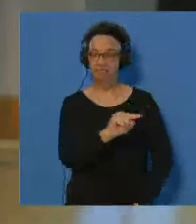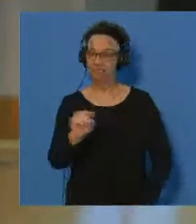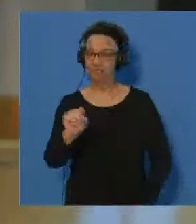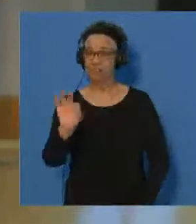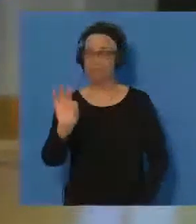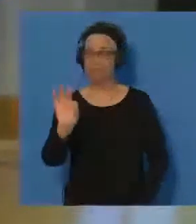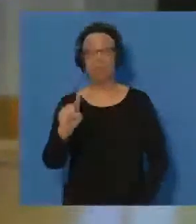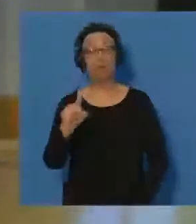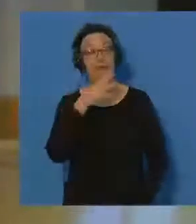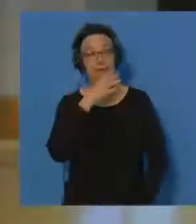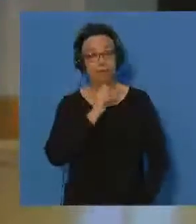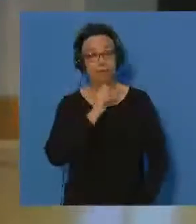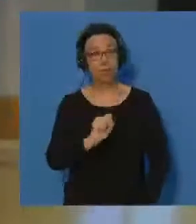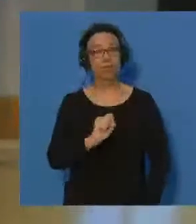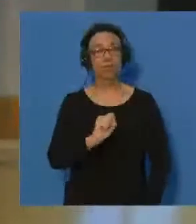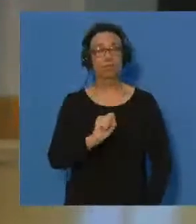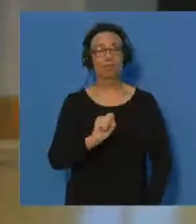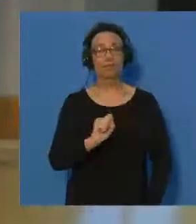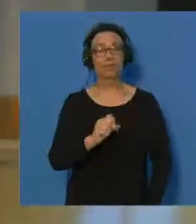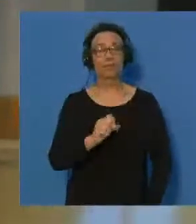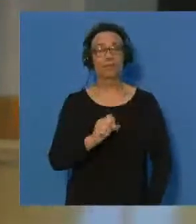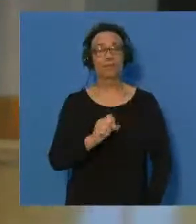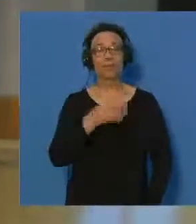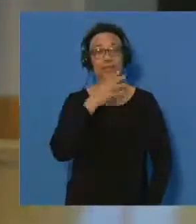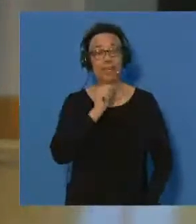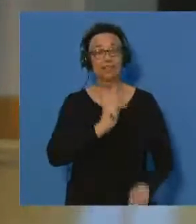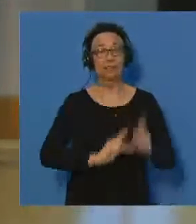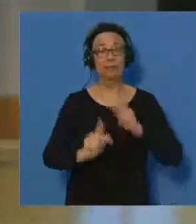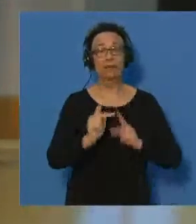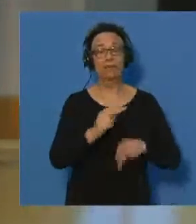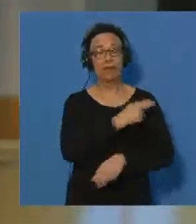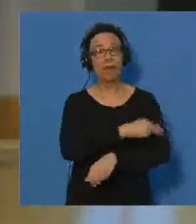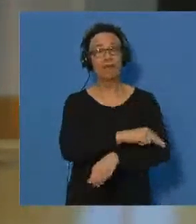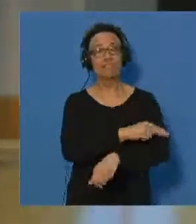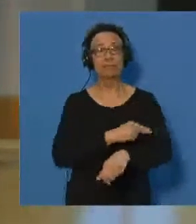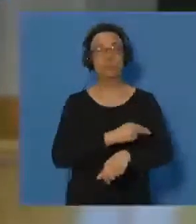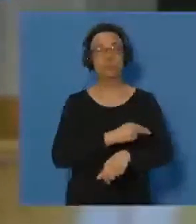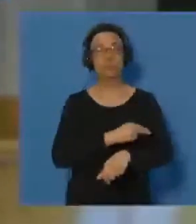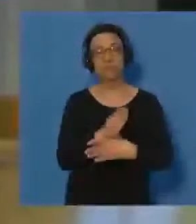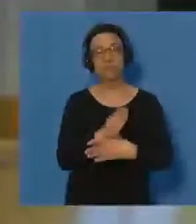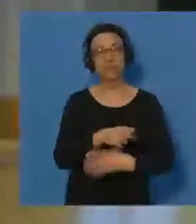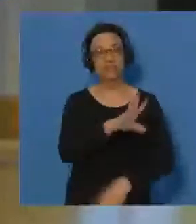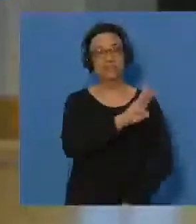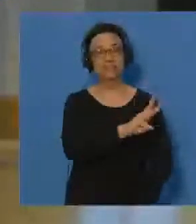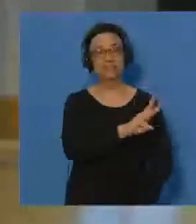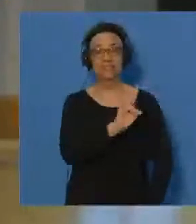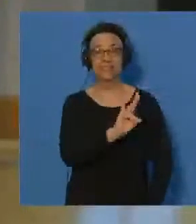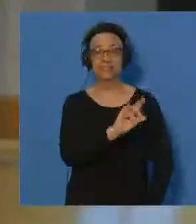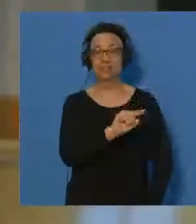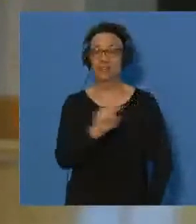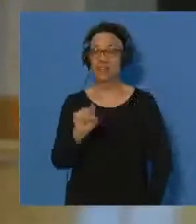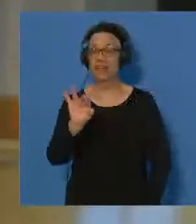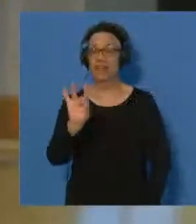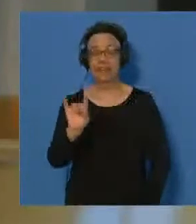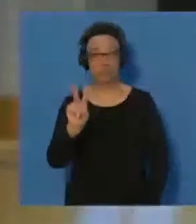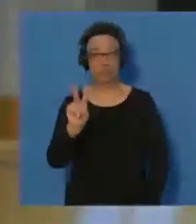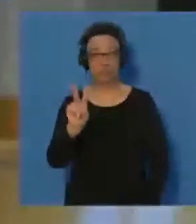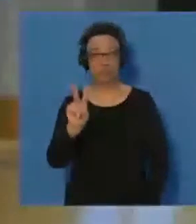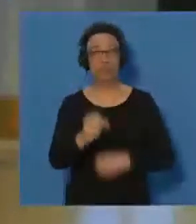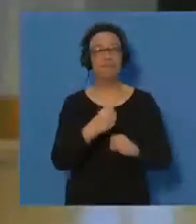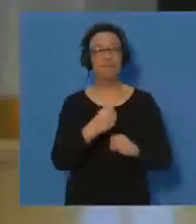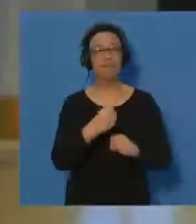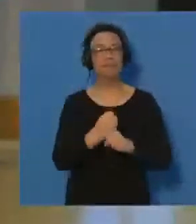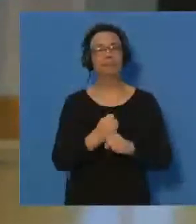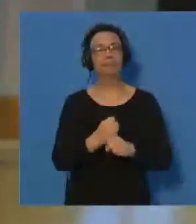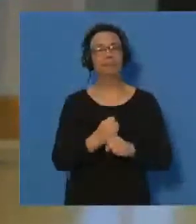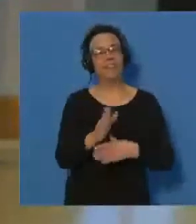to 91 years of age. The age of persons hospitalized ranges between 67 and 82 years, with the average